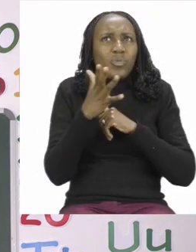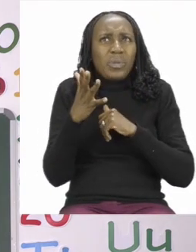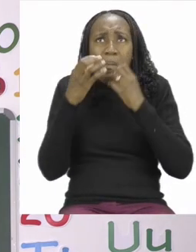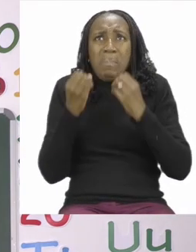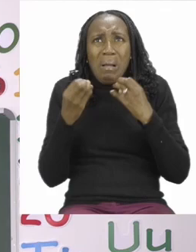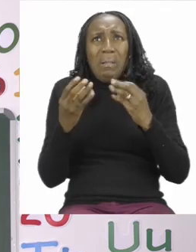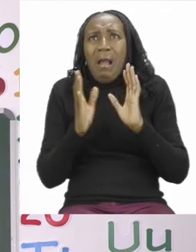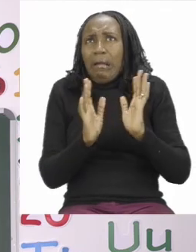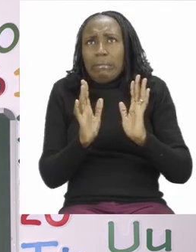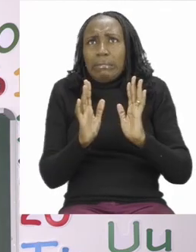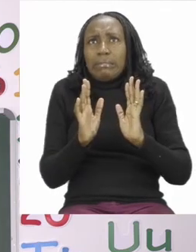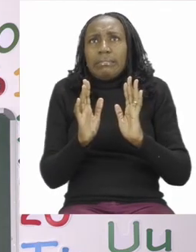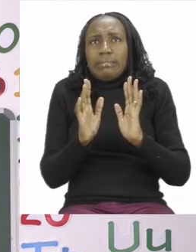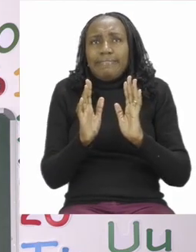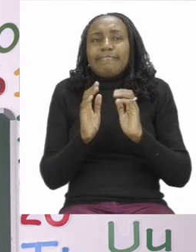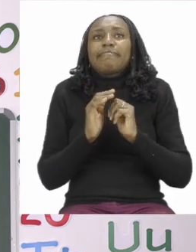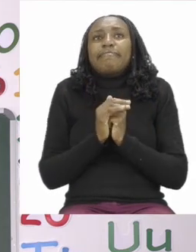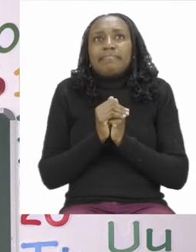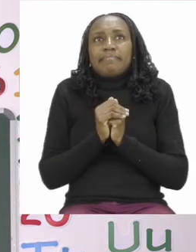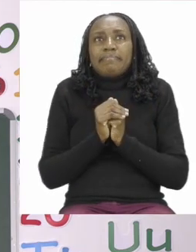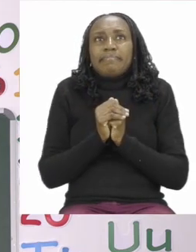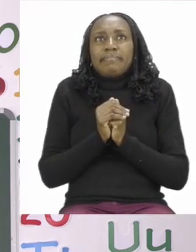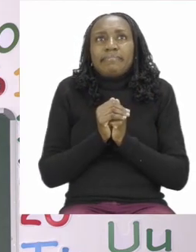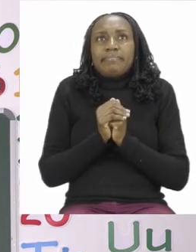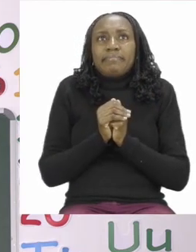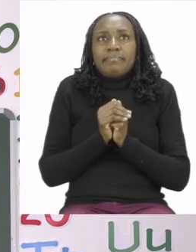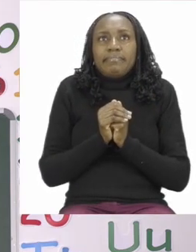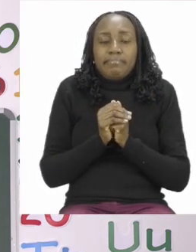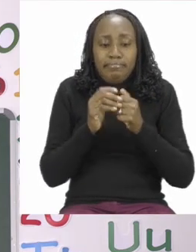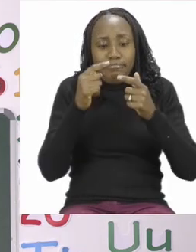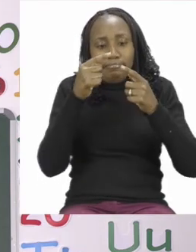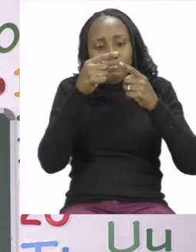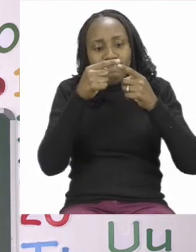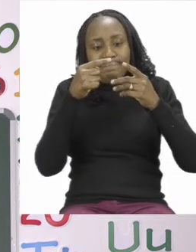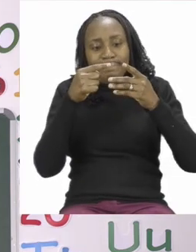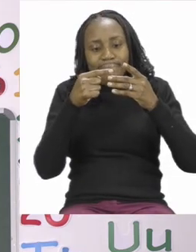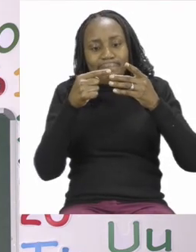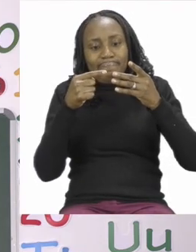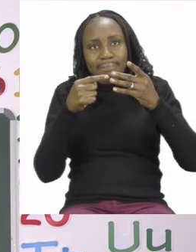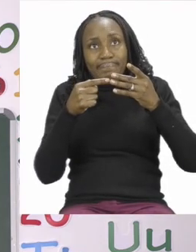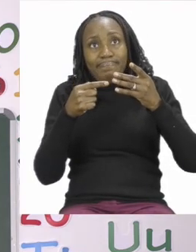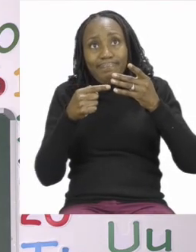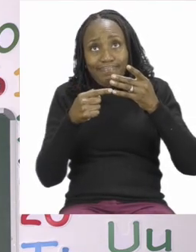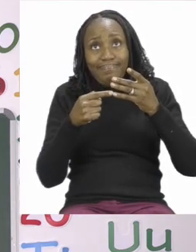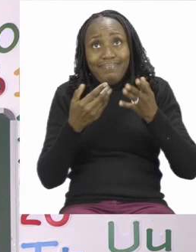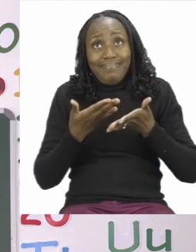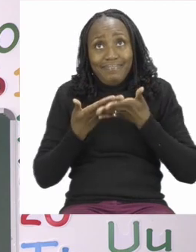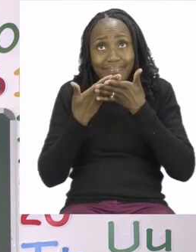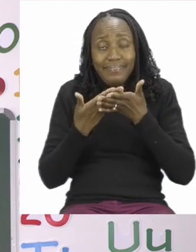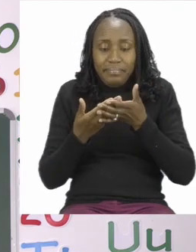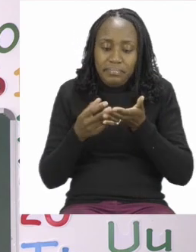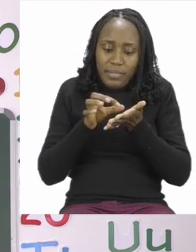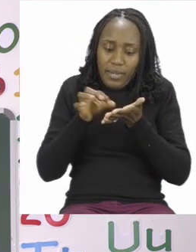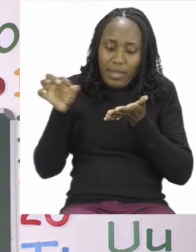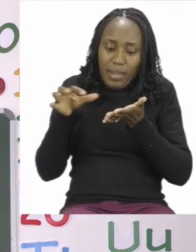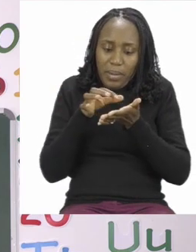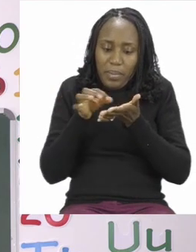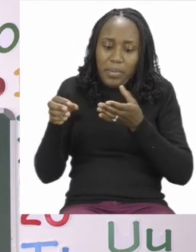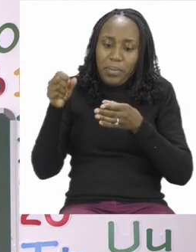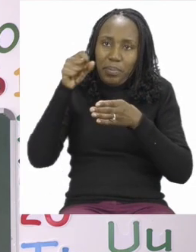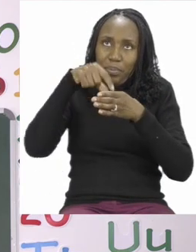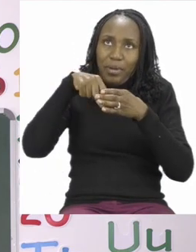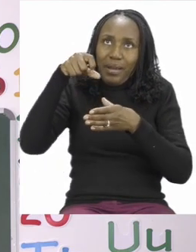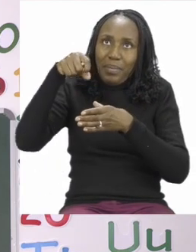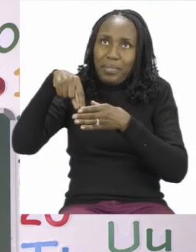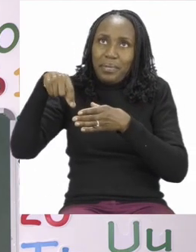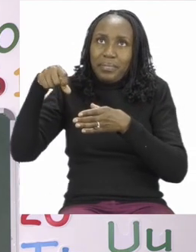water. Now, these steps help us to plant a seed. I want you